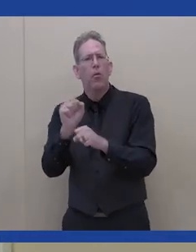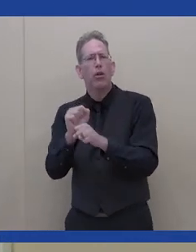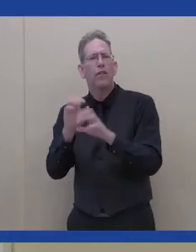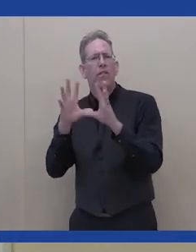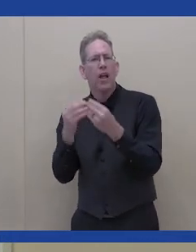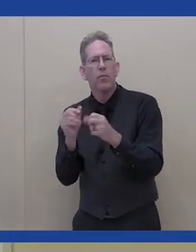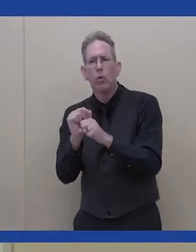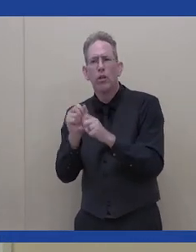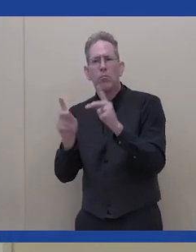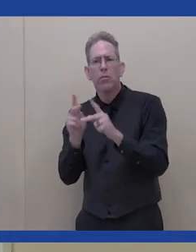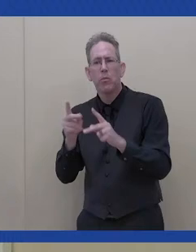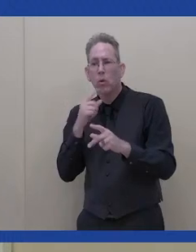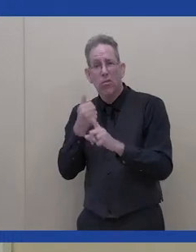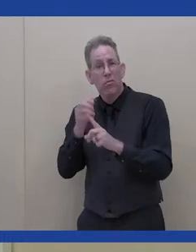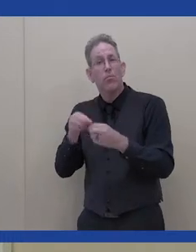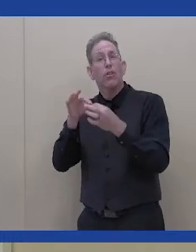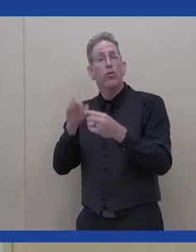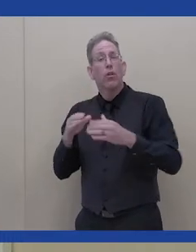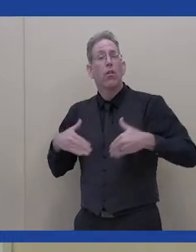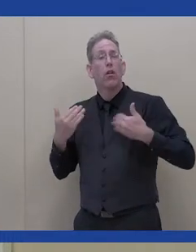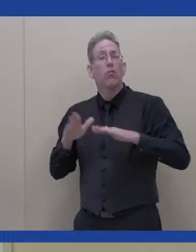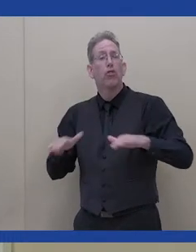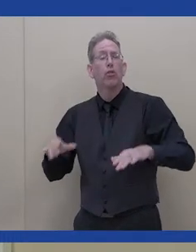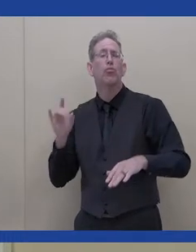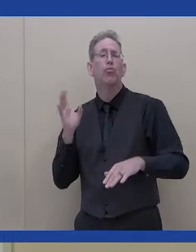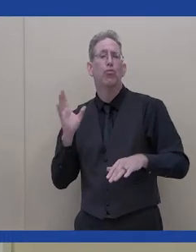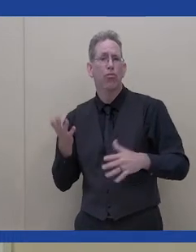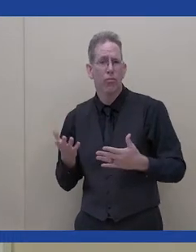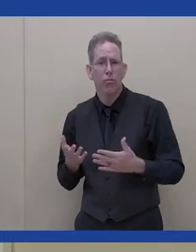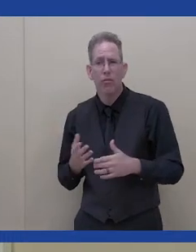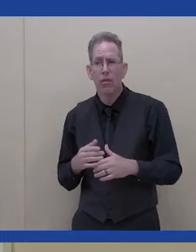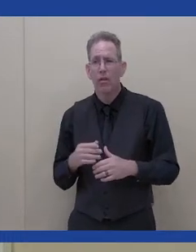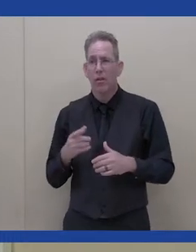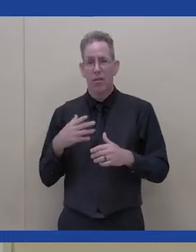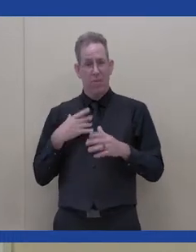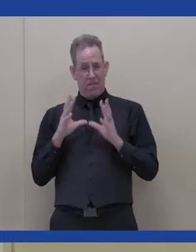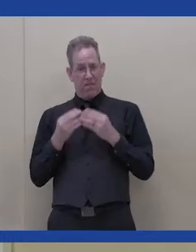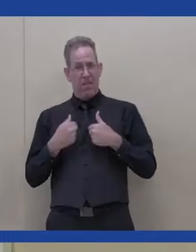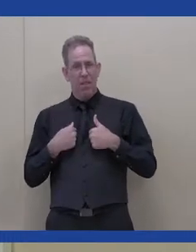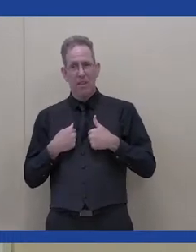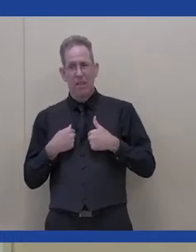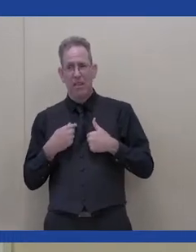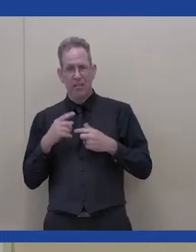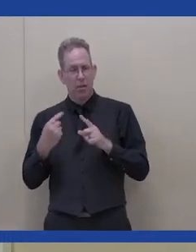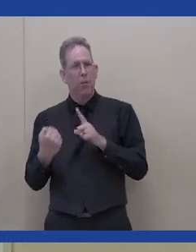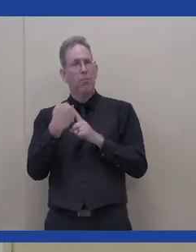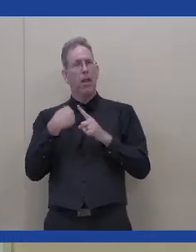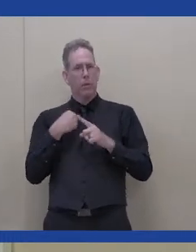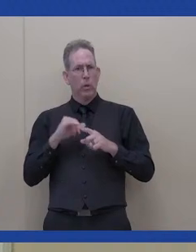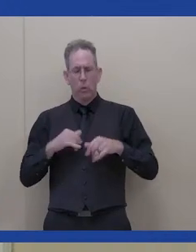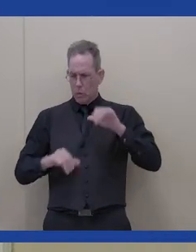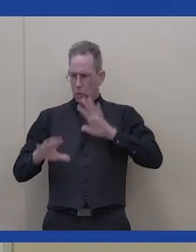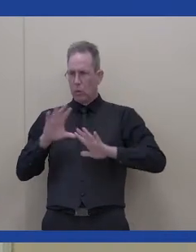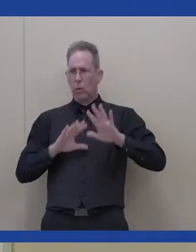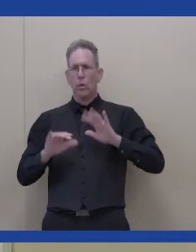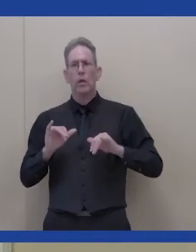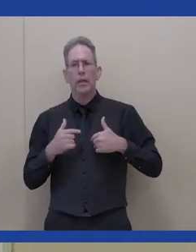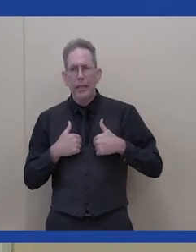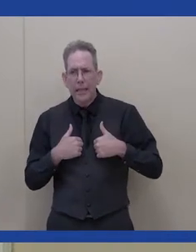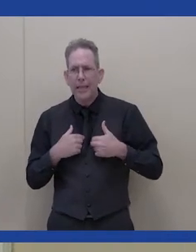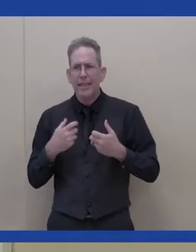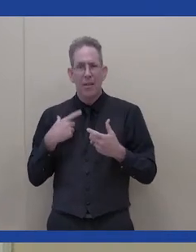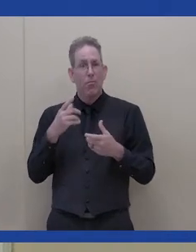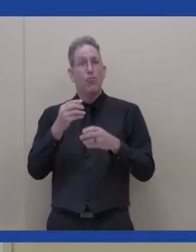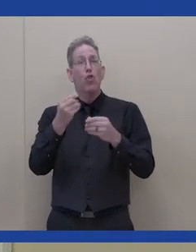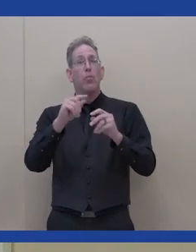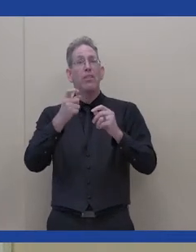children. My family has felt the impact. I hold my breath because I pay the bills in the house. I hold my breath for a moment when I open our property tax bill.